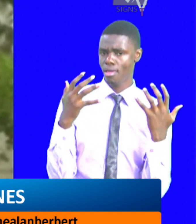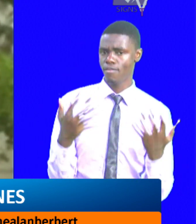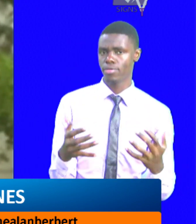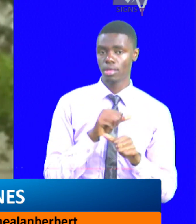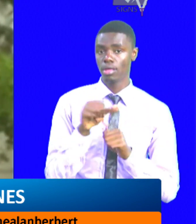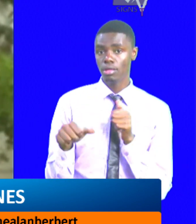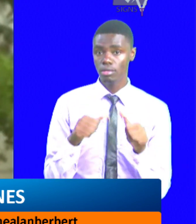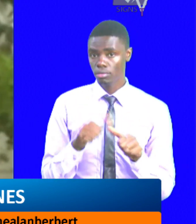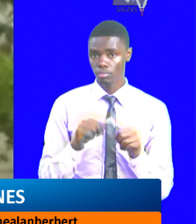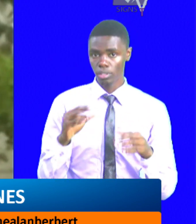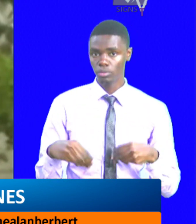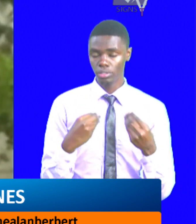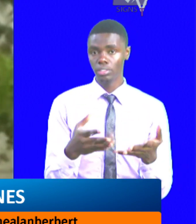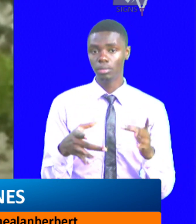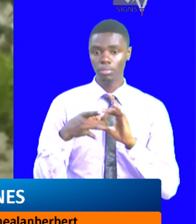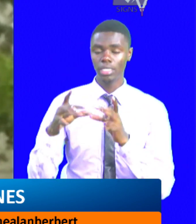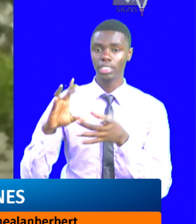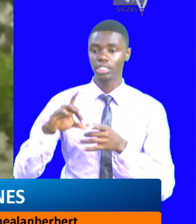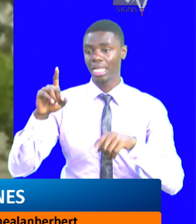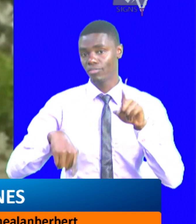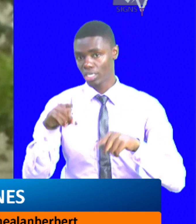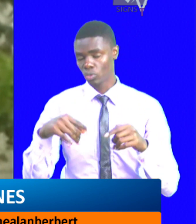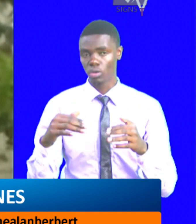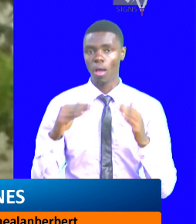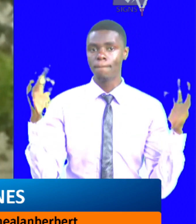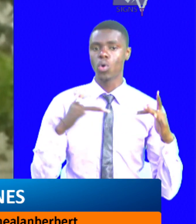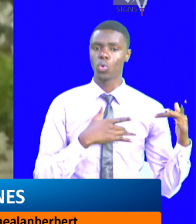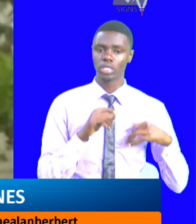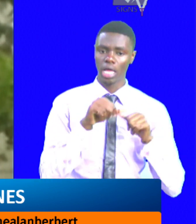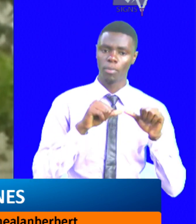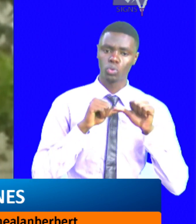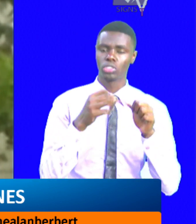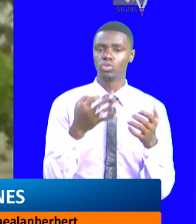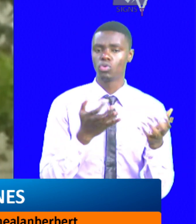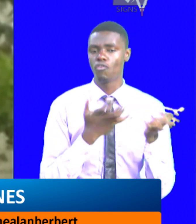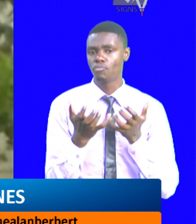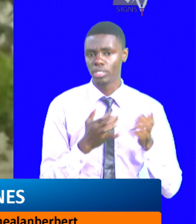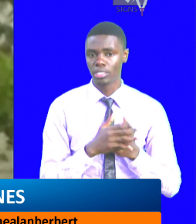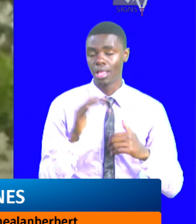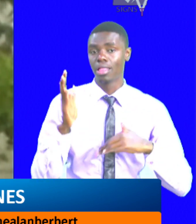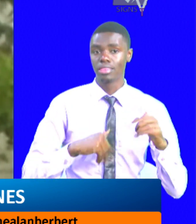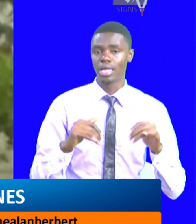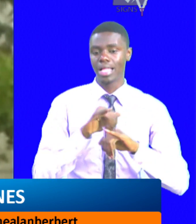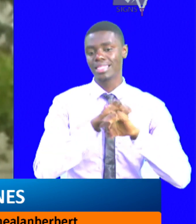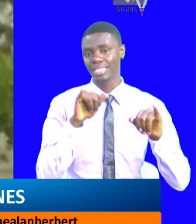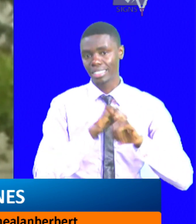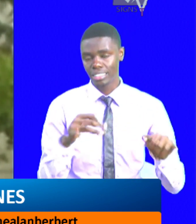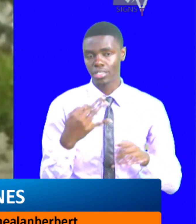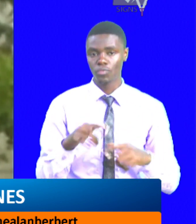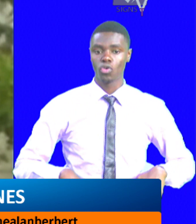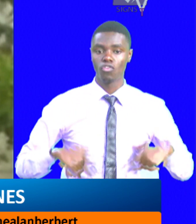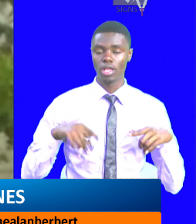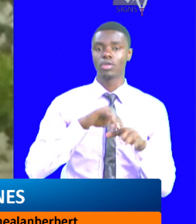about supply chain diversification, are more concerned about the continuity of business rather than the sanctity of life in